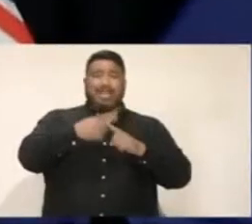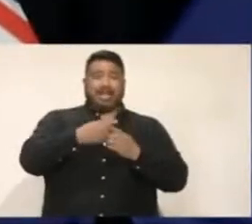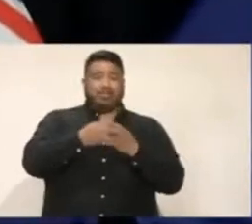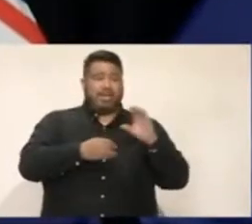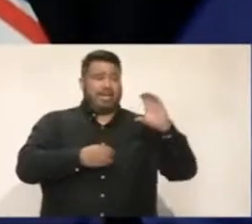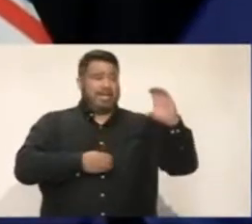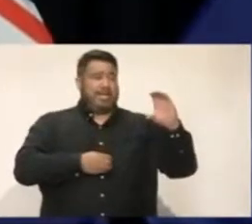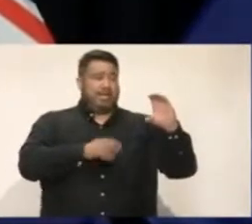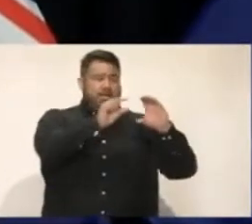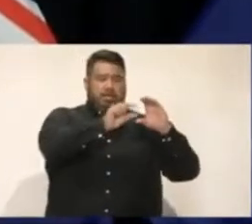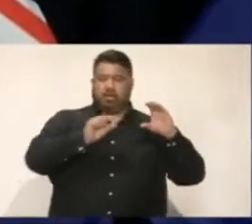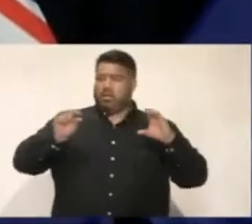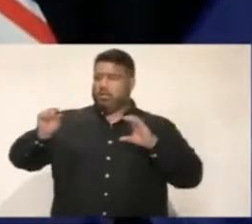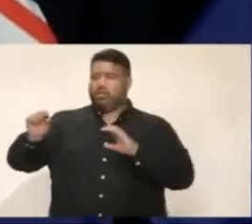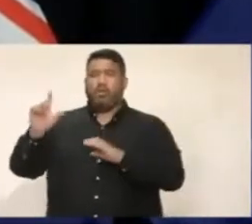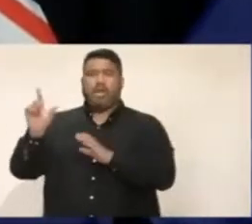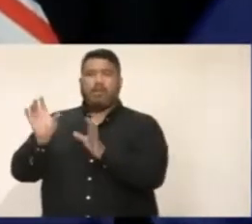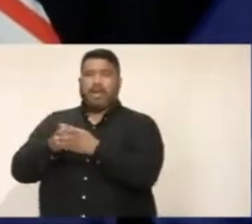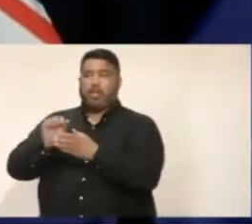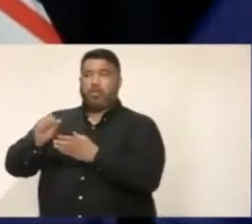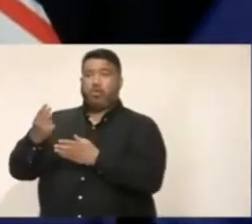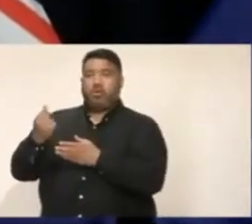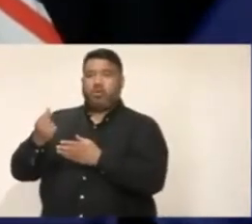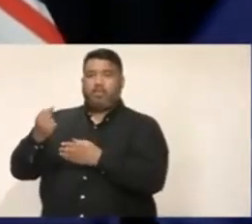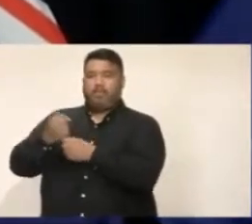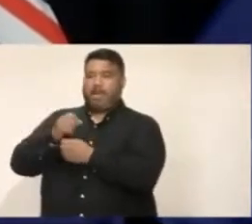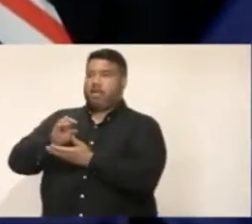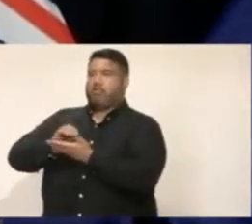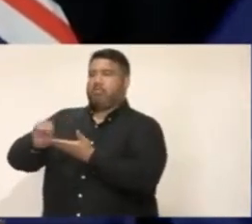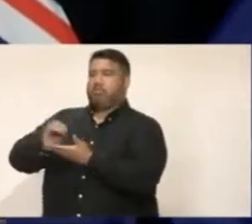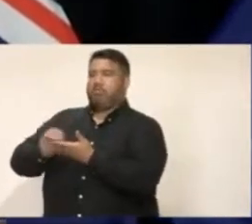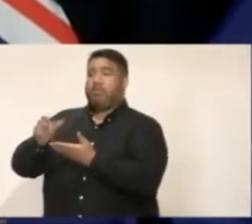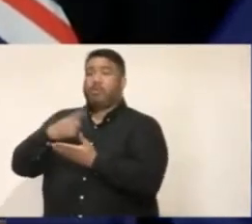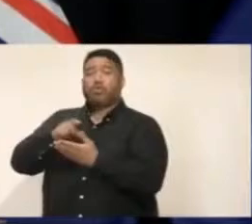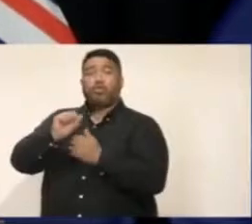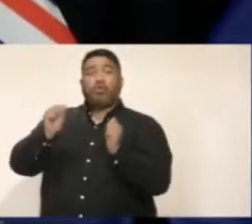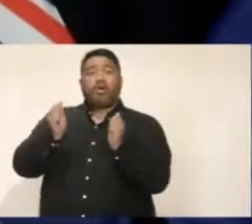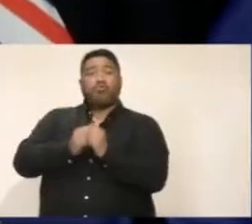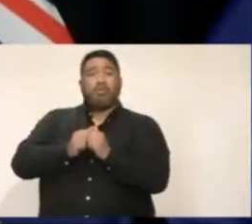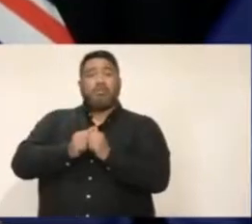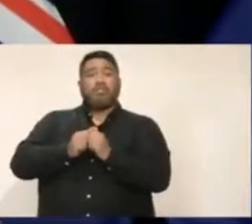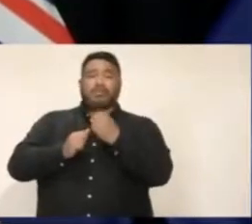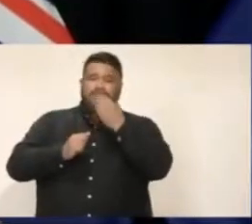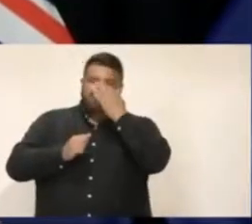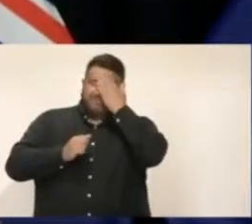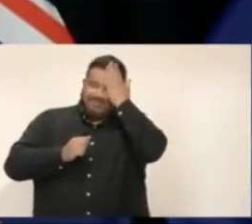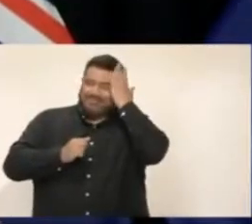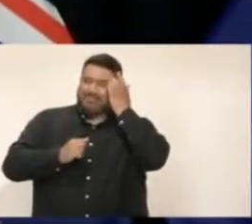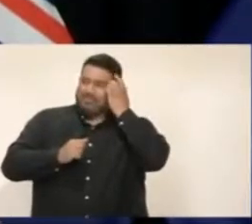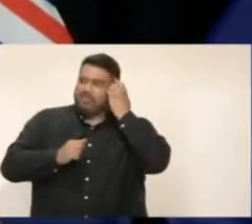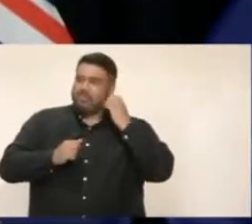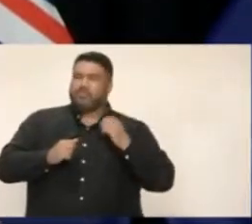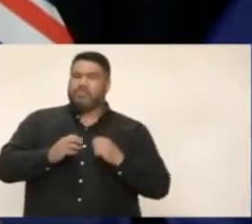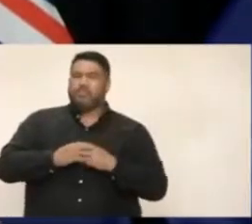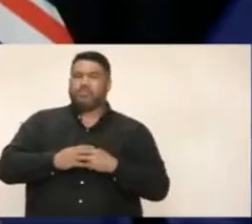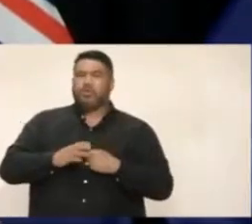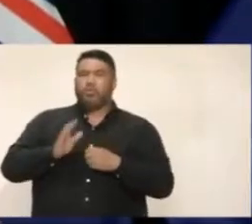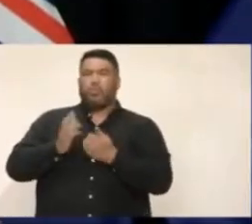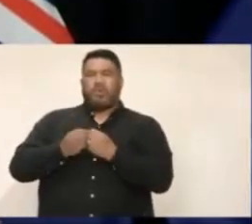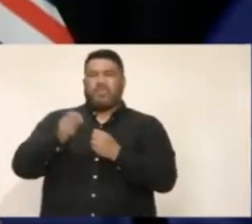account because of the deal that you've struck for your Hutt South elected office? So obviously what you're referring to is the fact that we